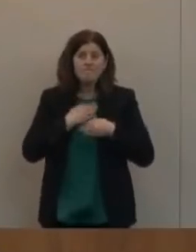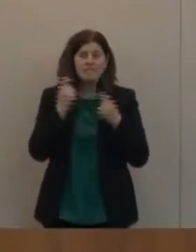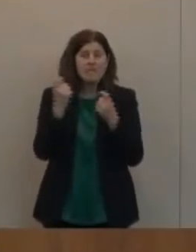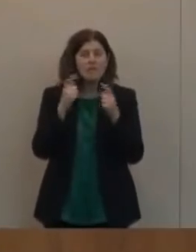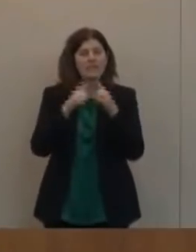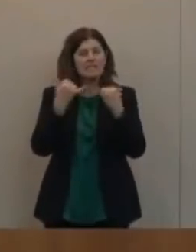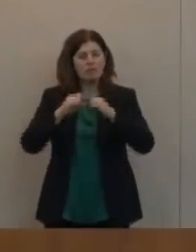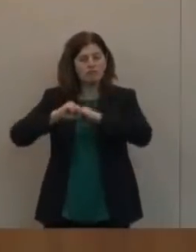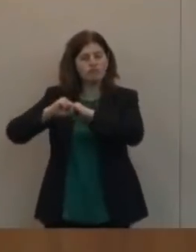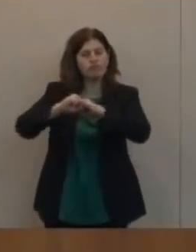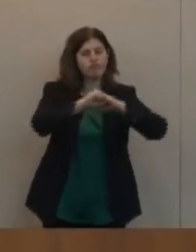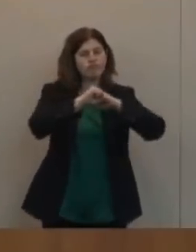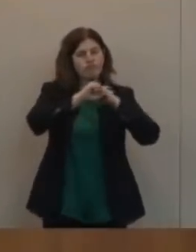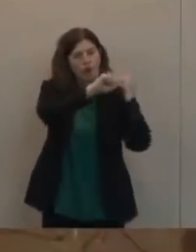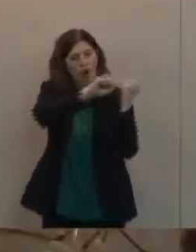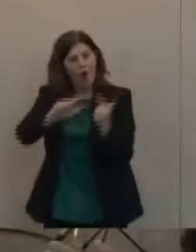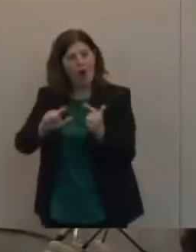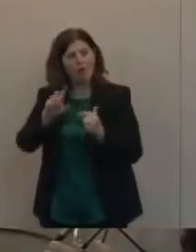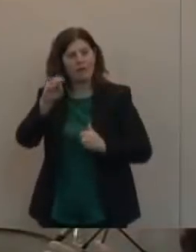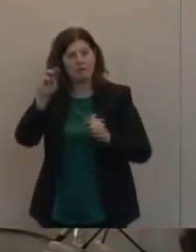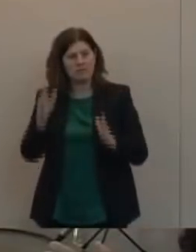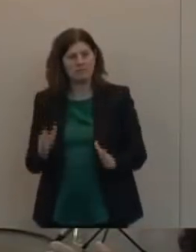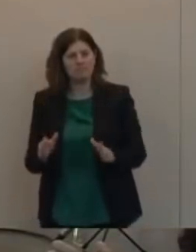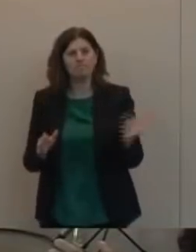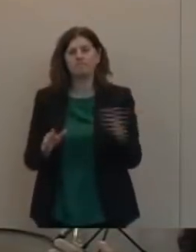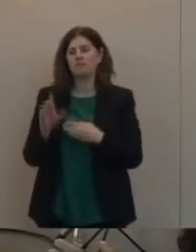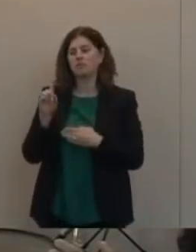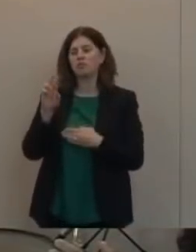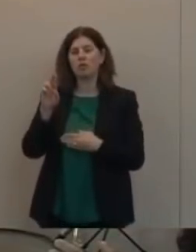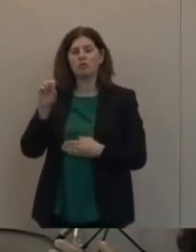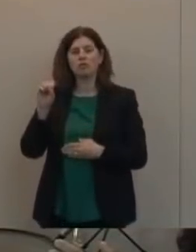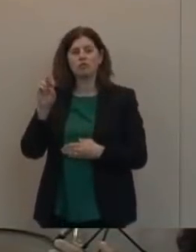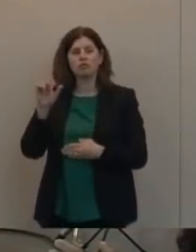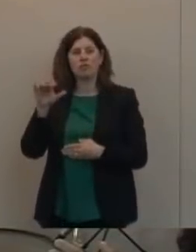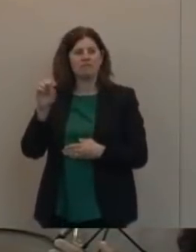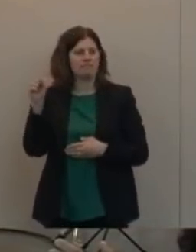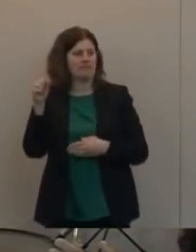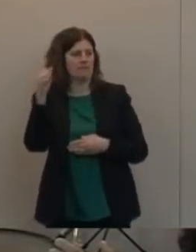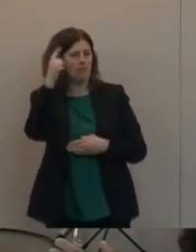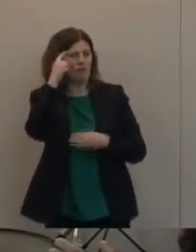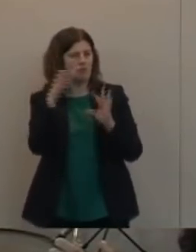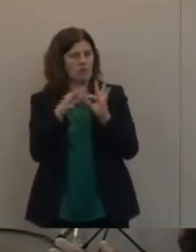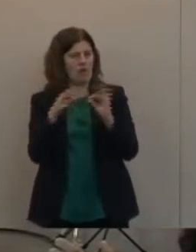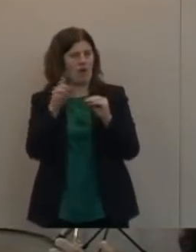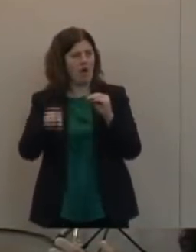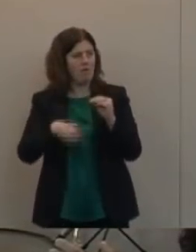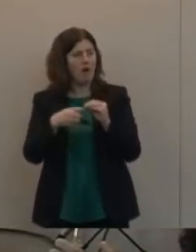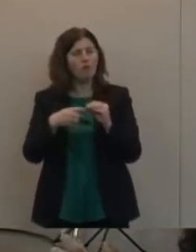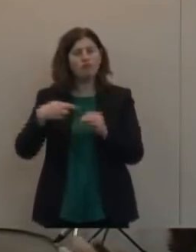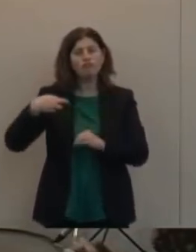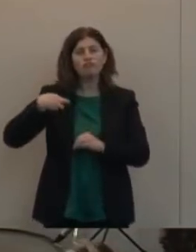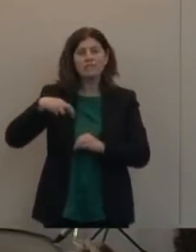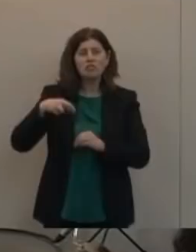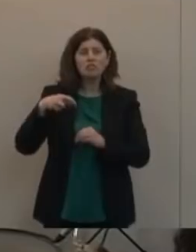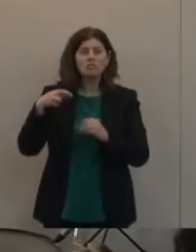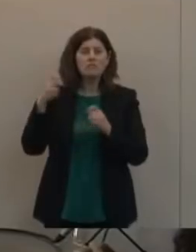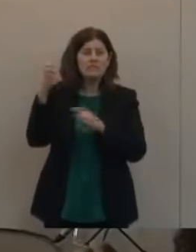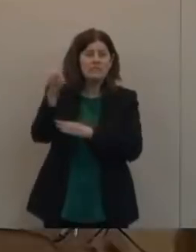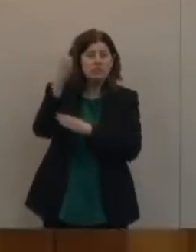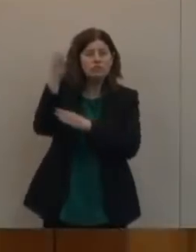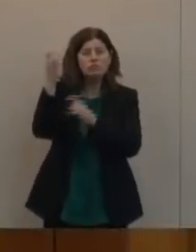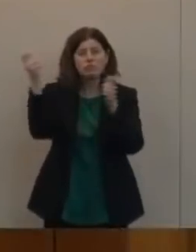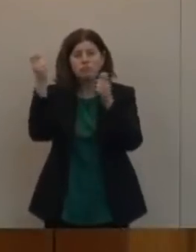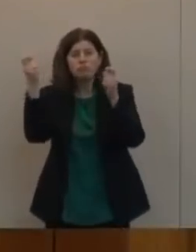protects all New Mexicans. Dr. Scrace. Yes, and as the governor was talking about religious services this weekend, I was thinking